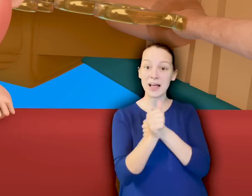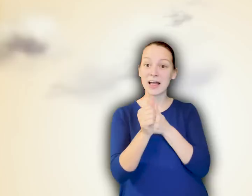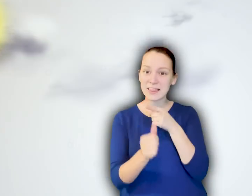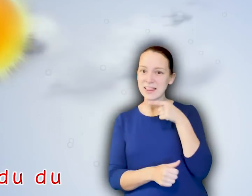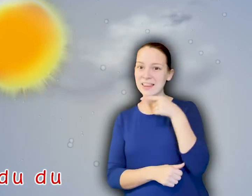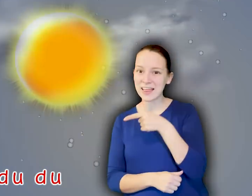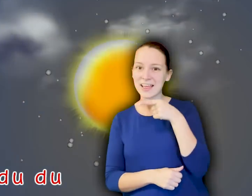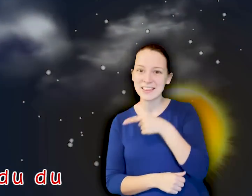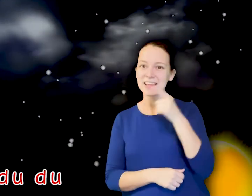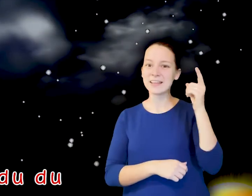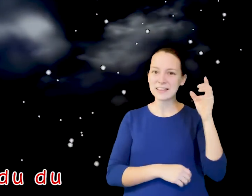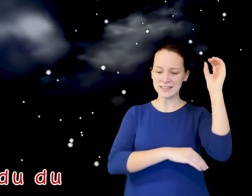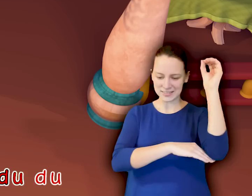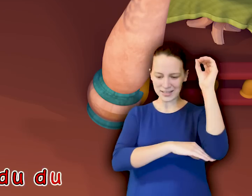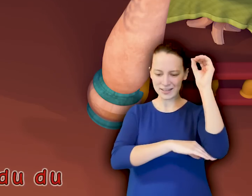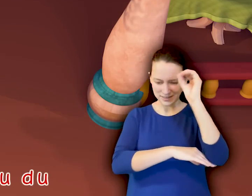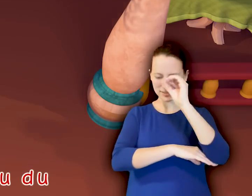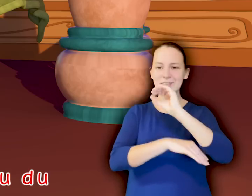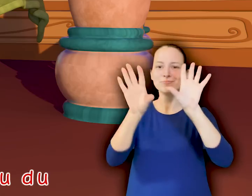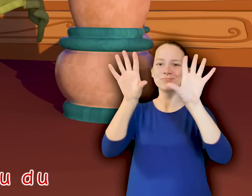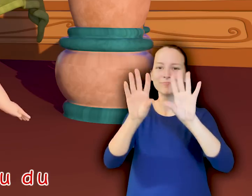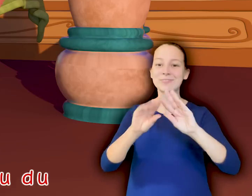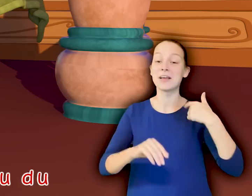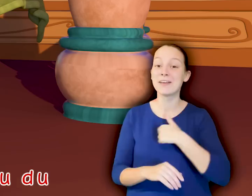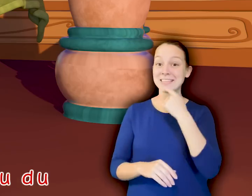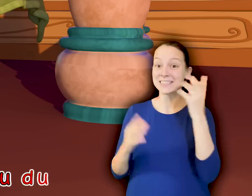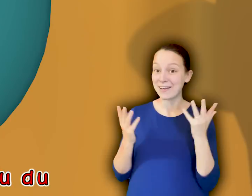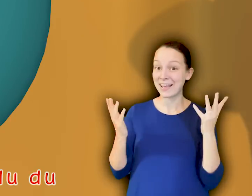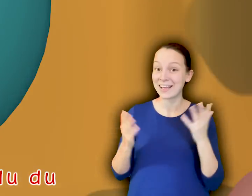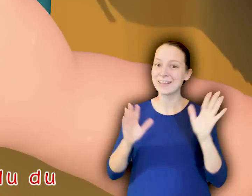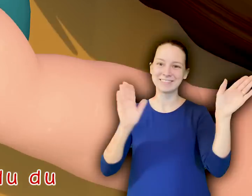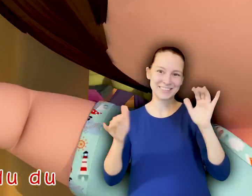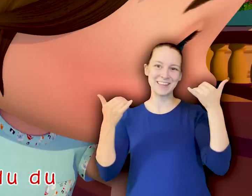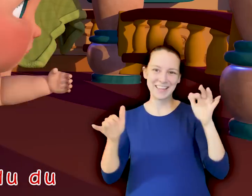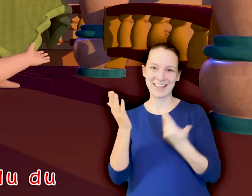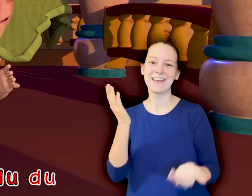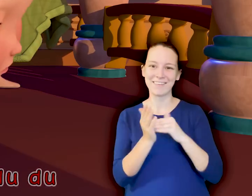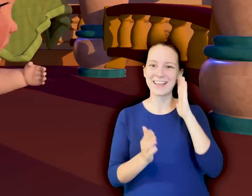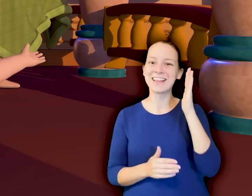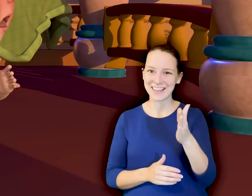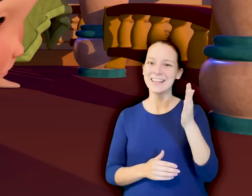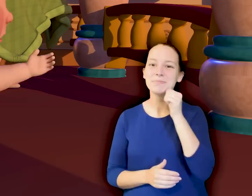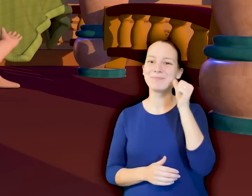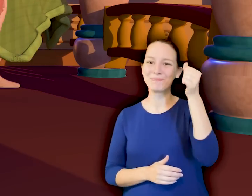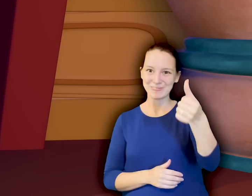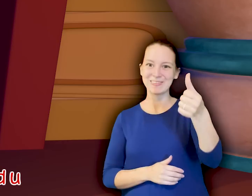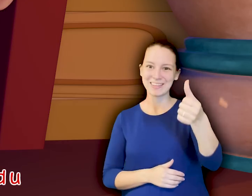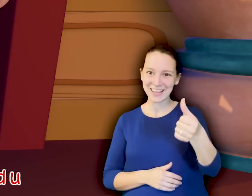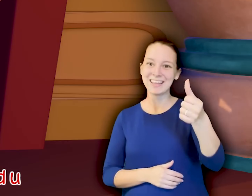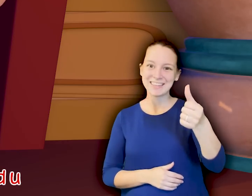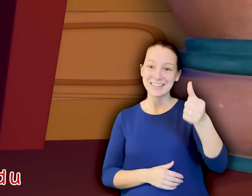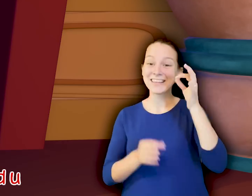behind the bow the sun set away and so we say we'll play again another